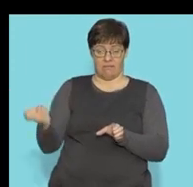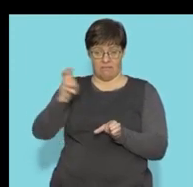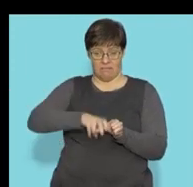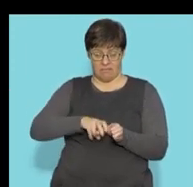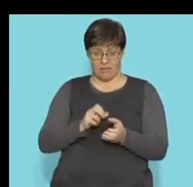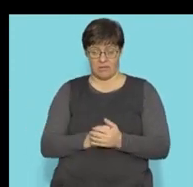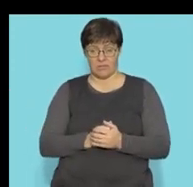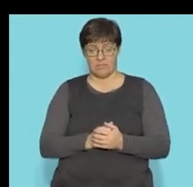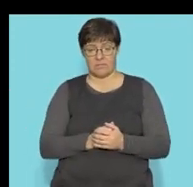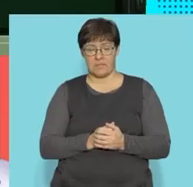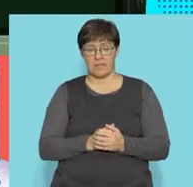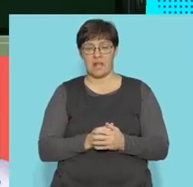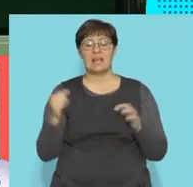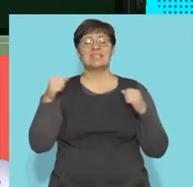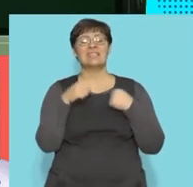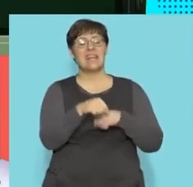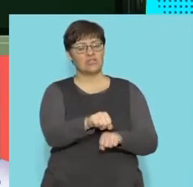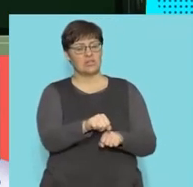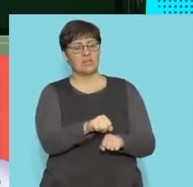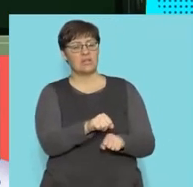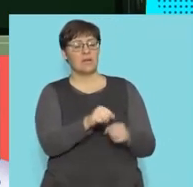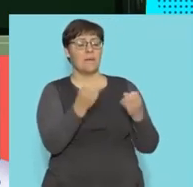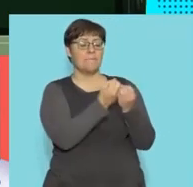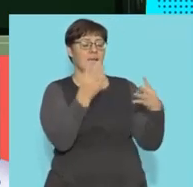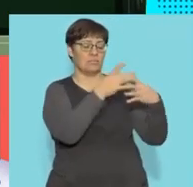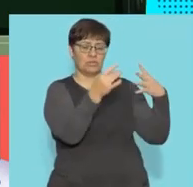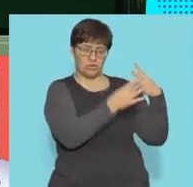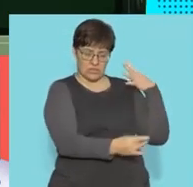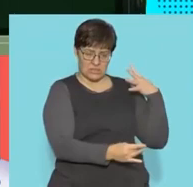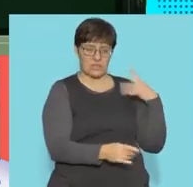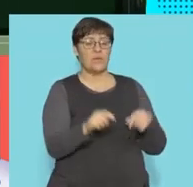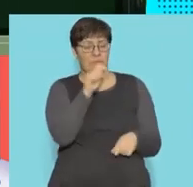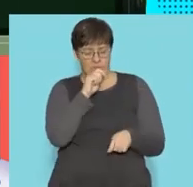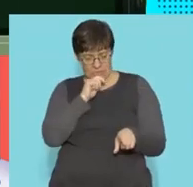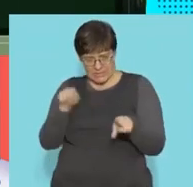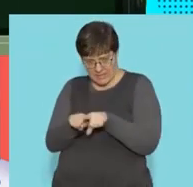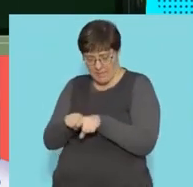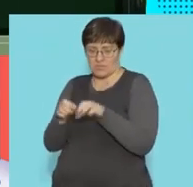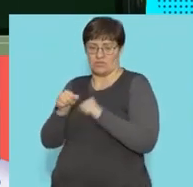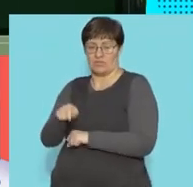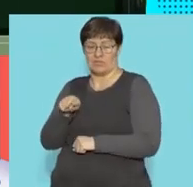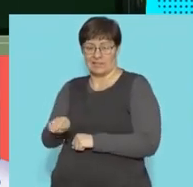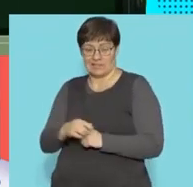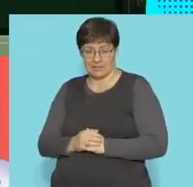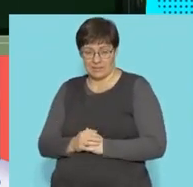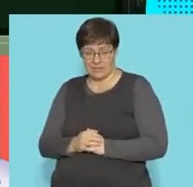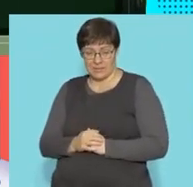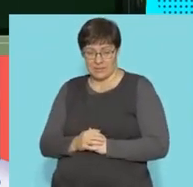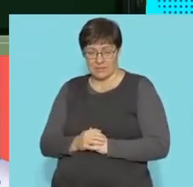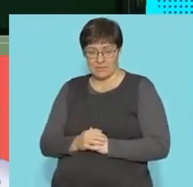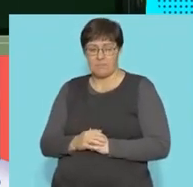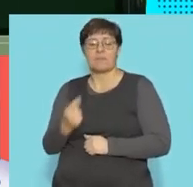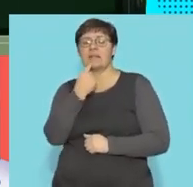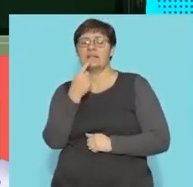same strategy that we did in terms of multiple choice. We're going to